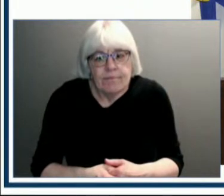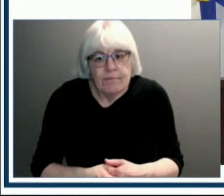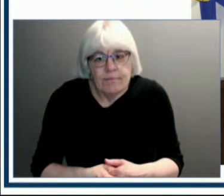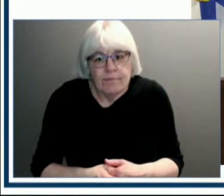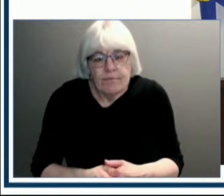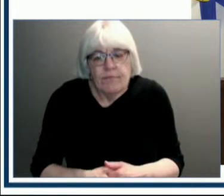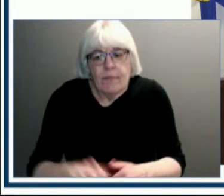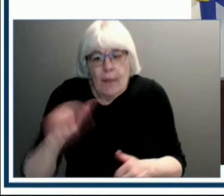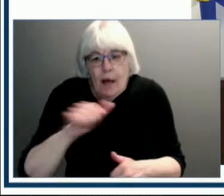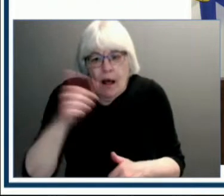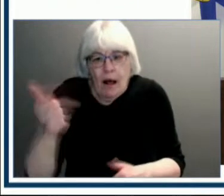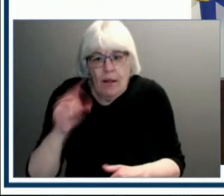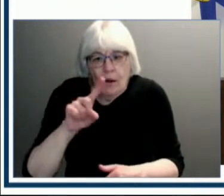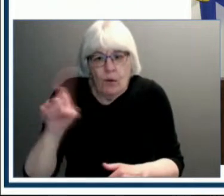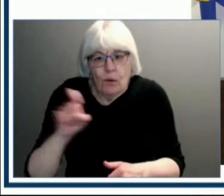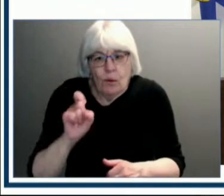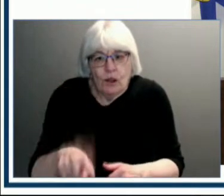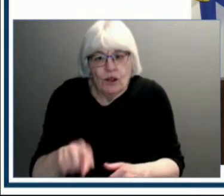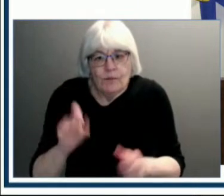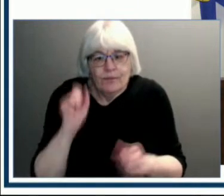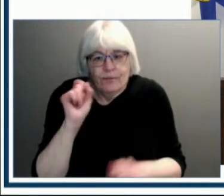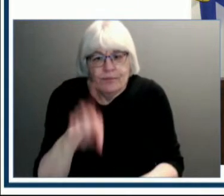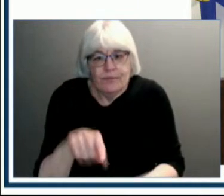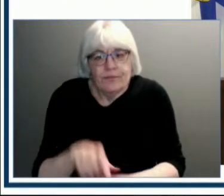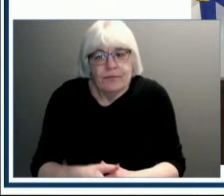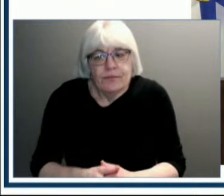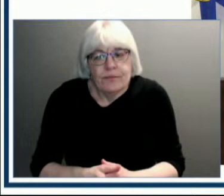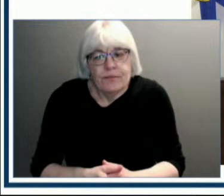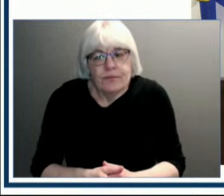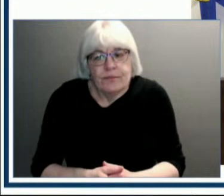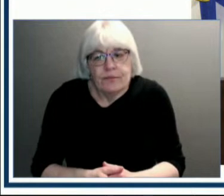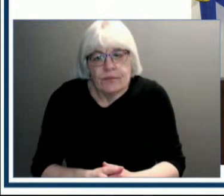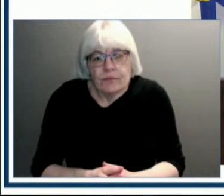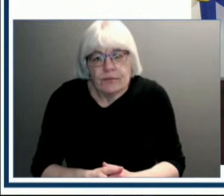you. Again, about the volunteers, I'm curious,